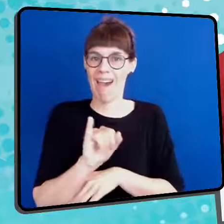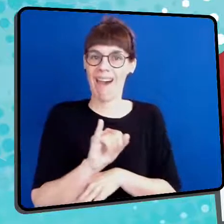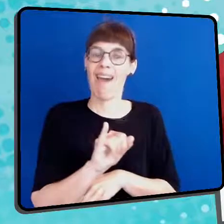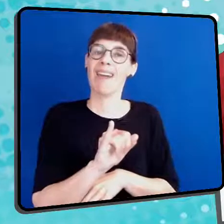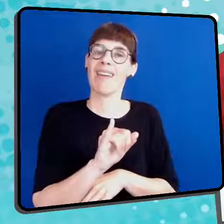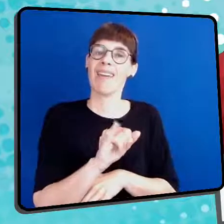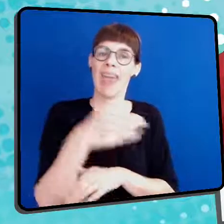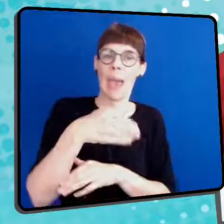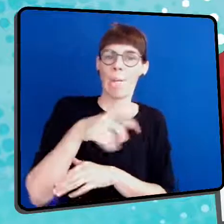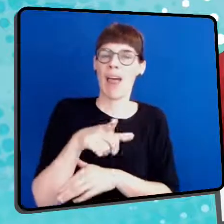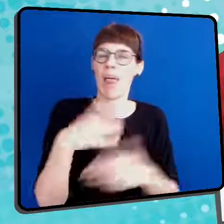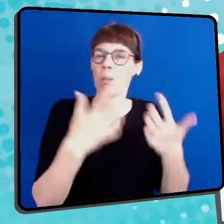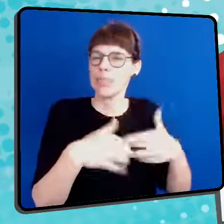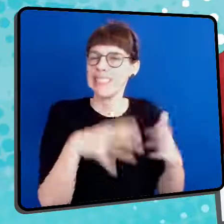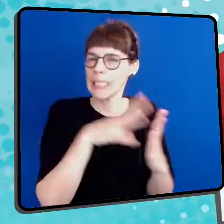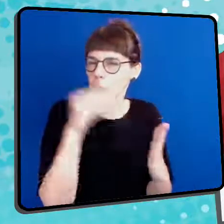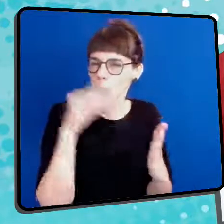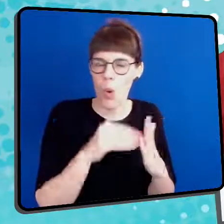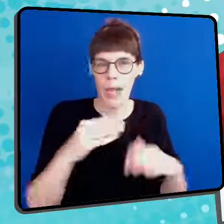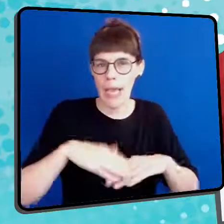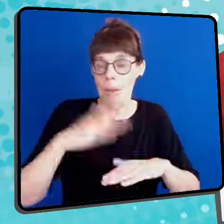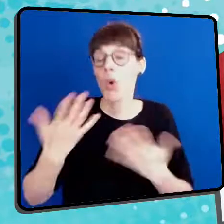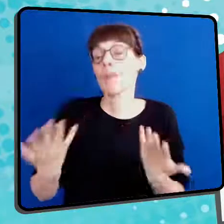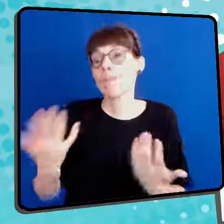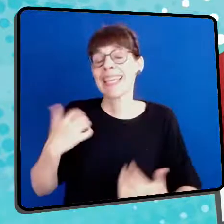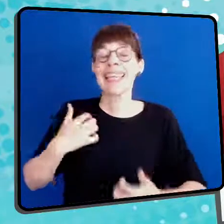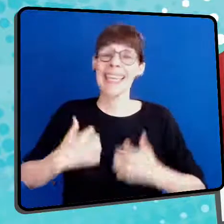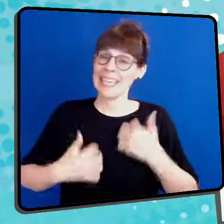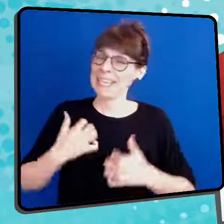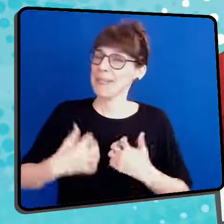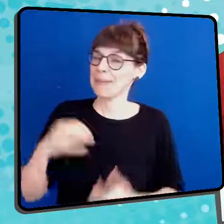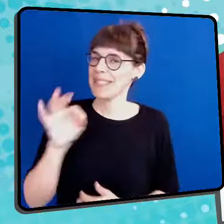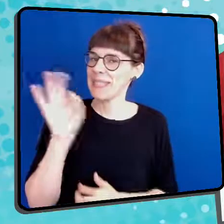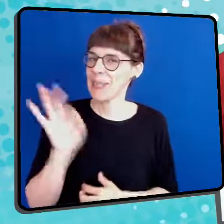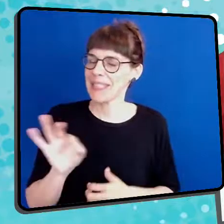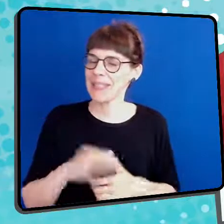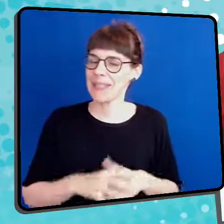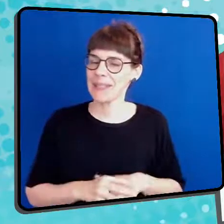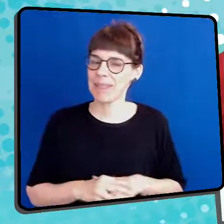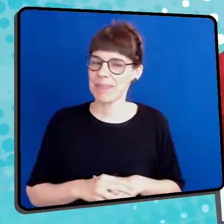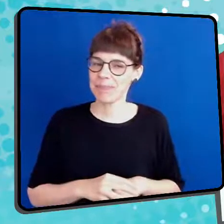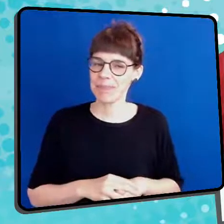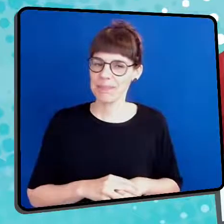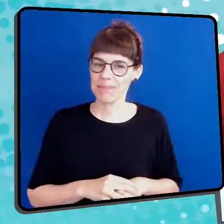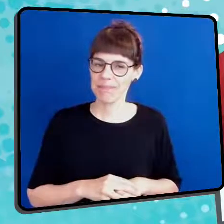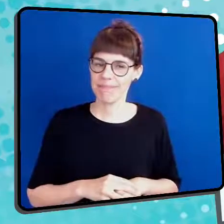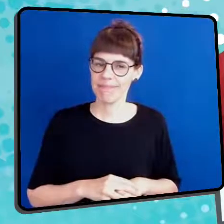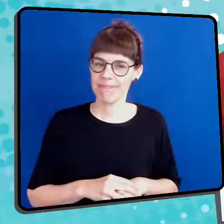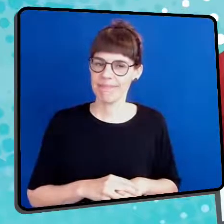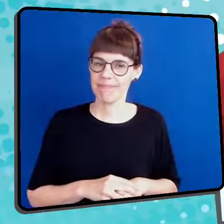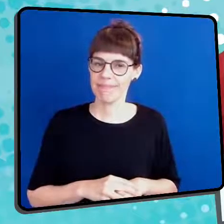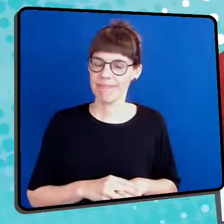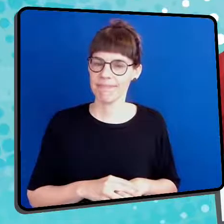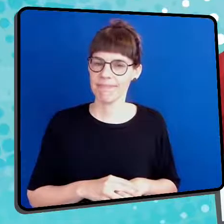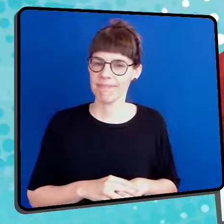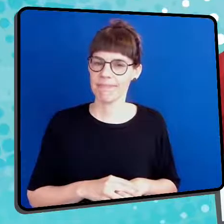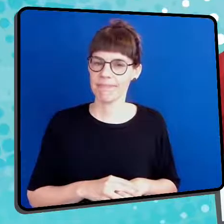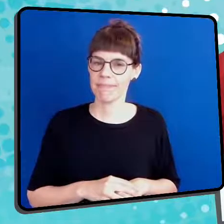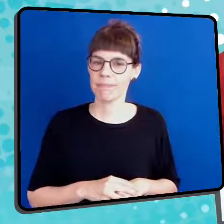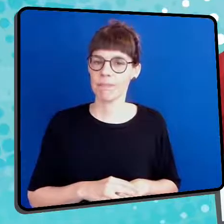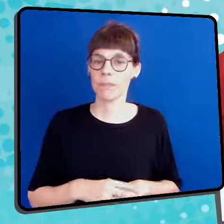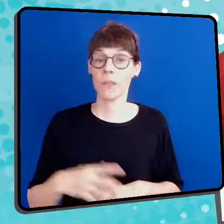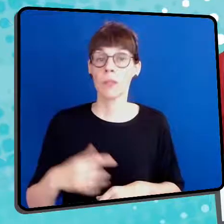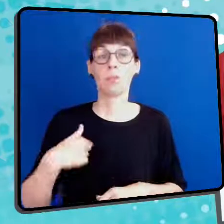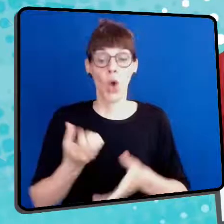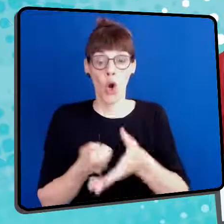things? Yes, it's an interesting question because let's say I haven't been in the consultant life